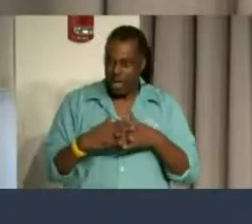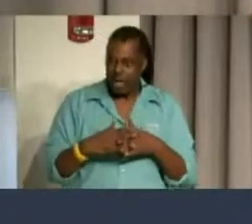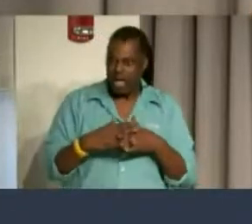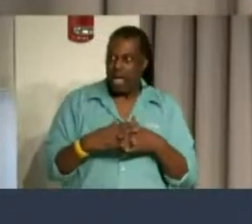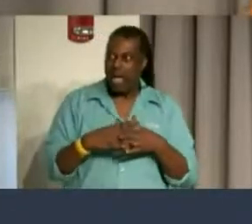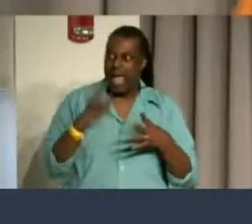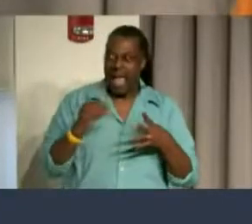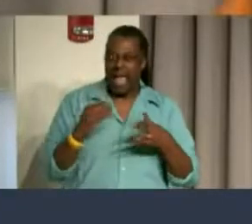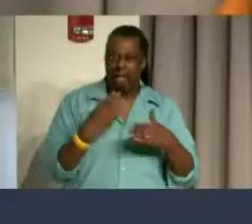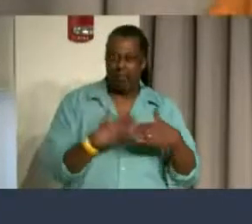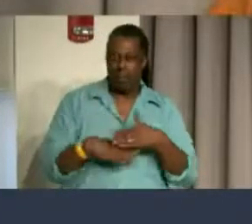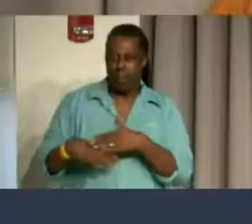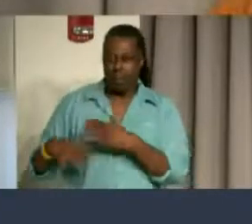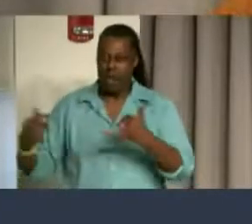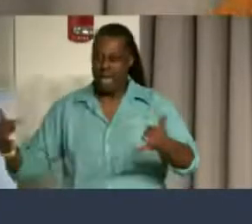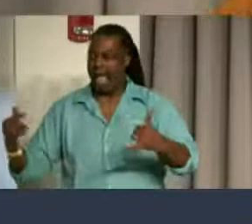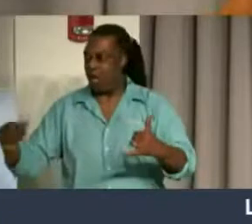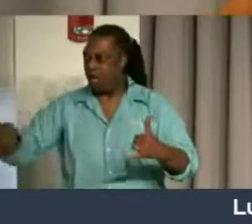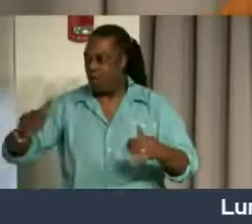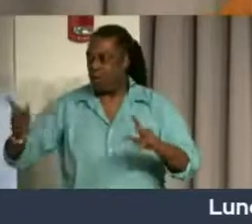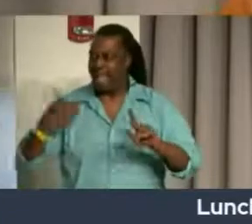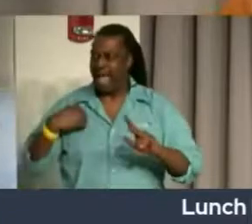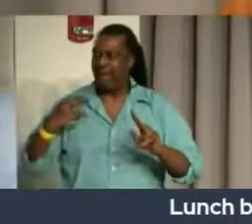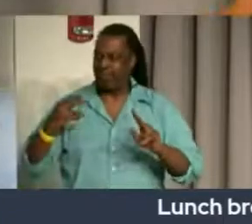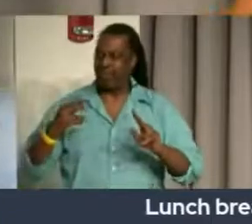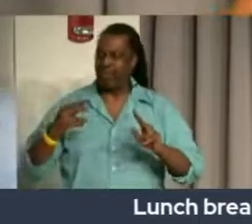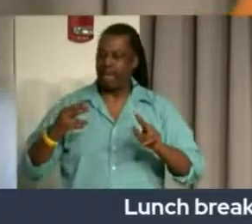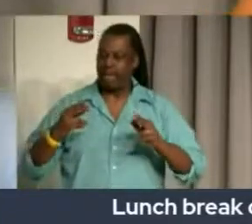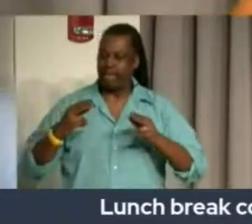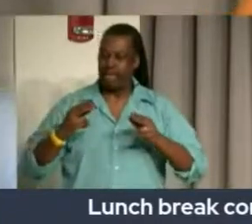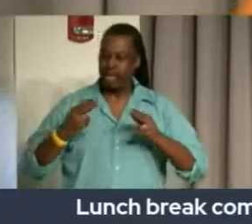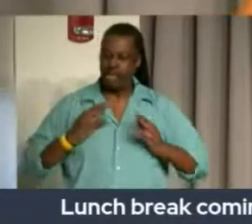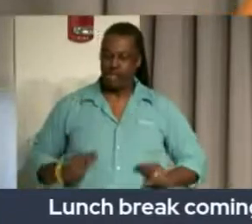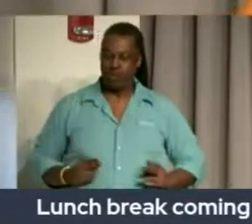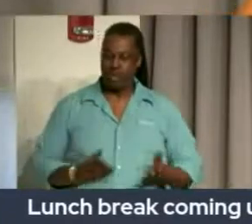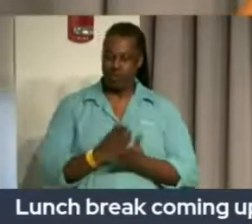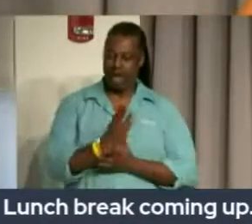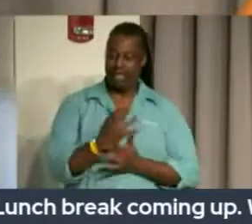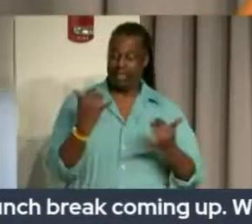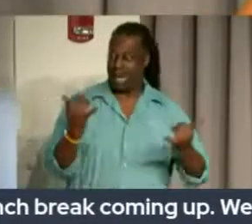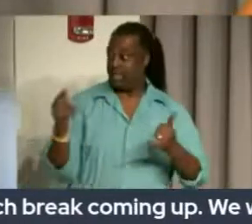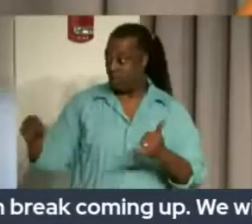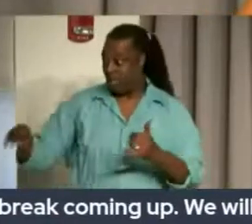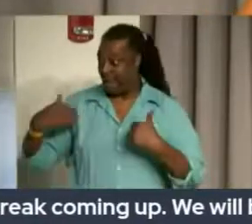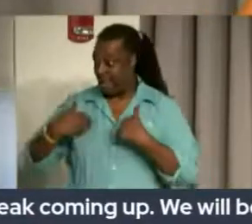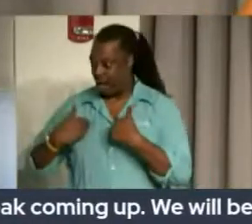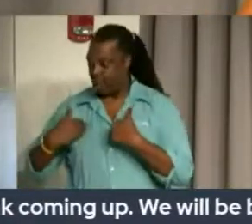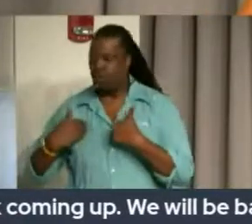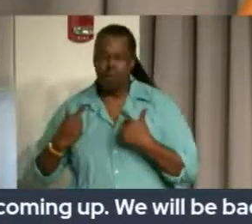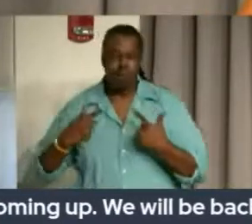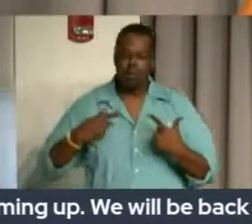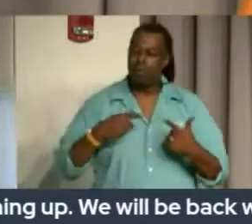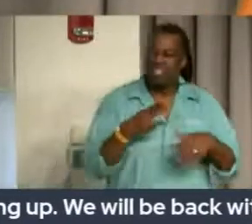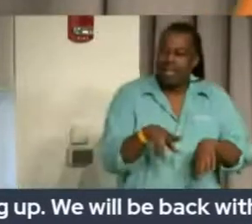know. Why don't the indigenous people have human rights too? You know.